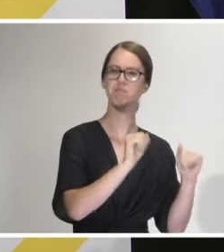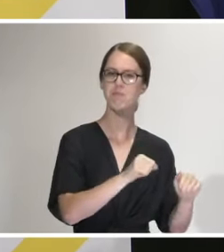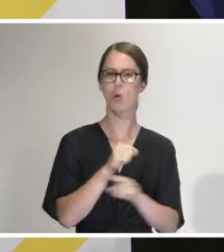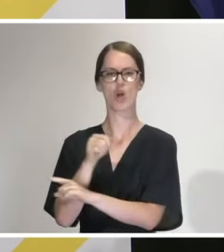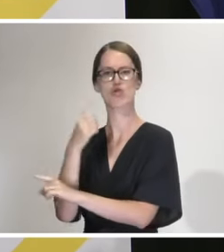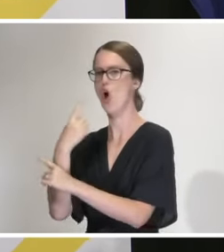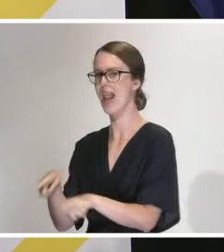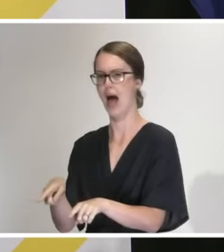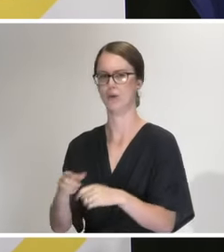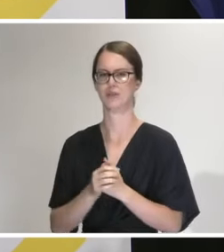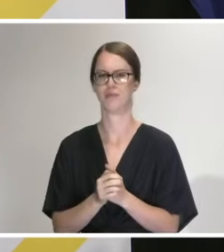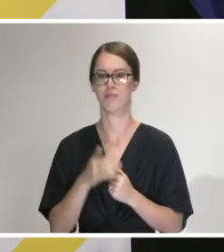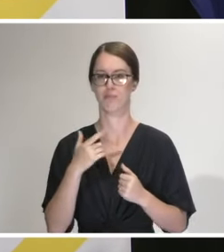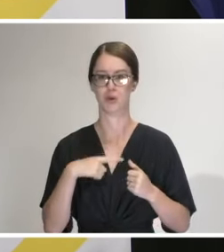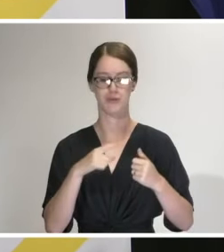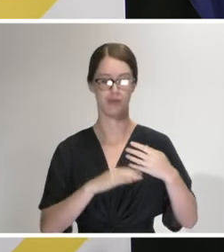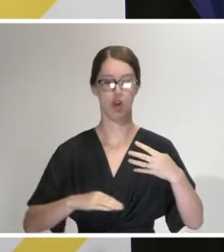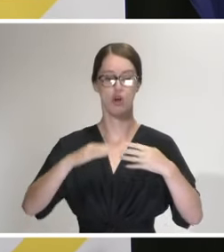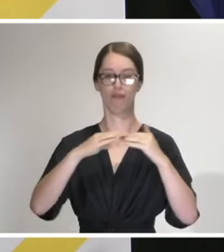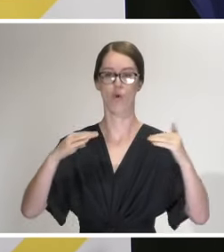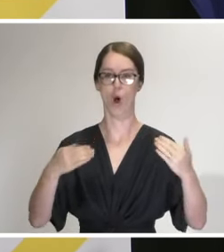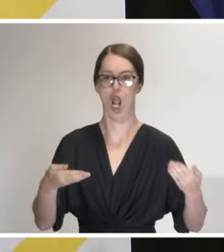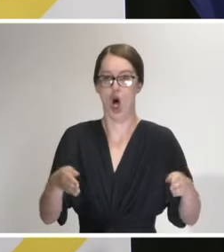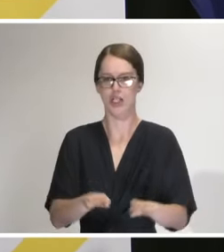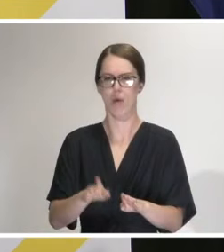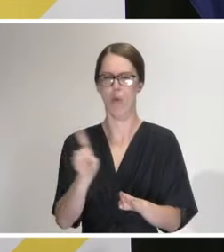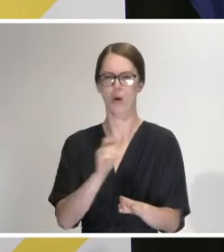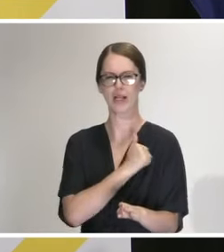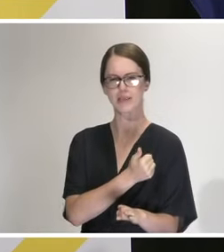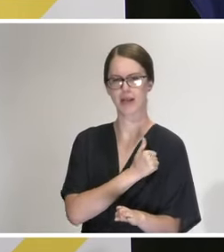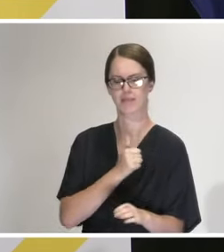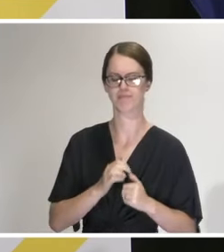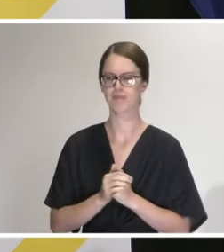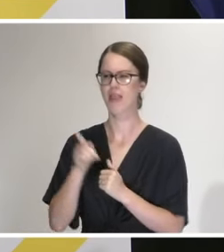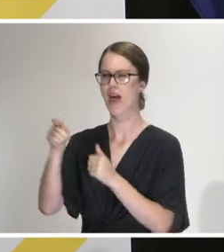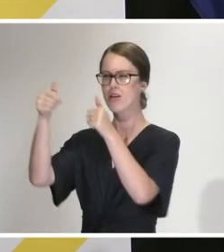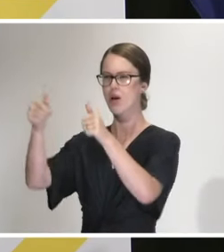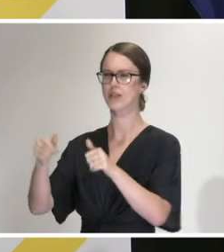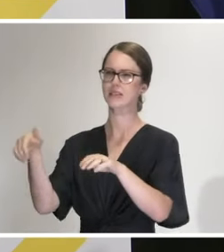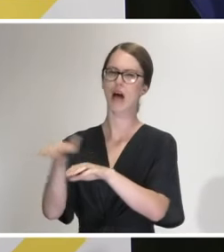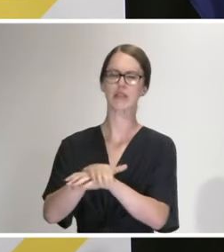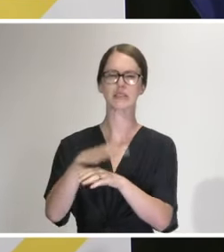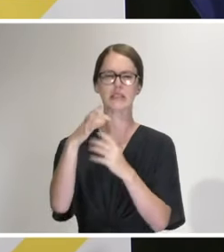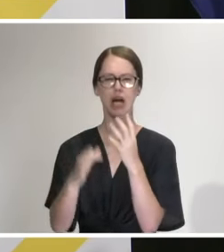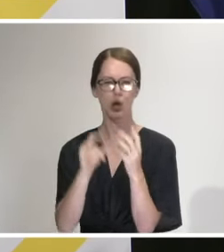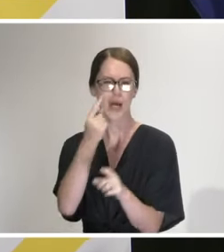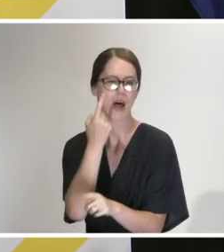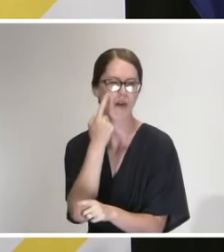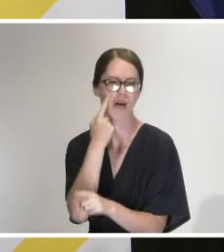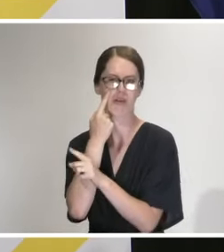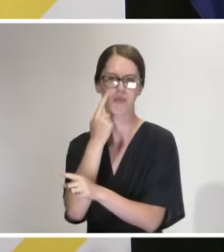expected under an Alert Level 4 lockdown situation. So the notice covers in some detail what